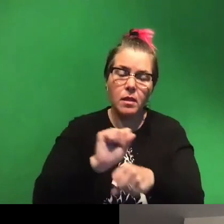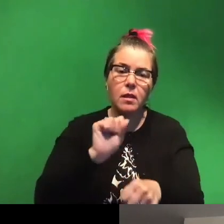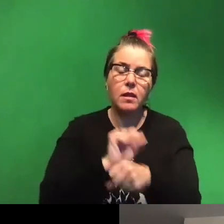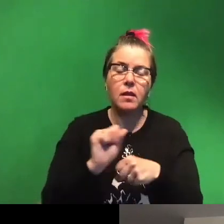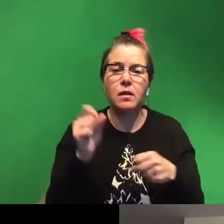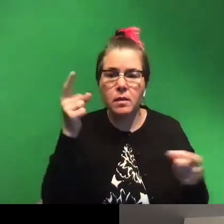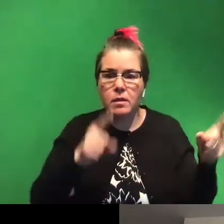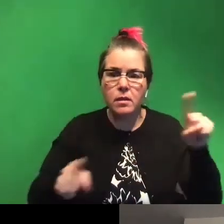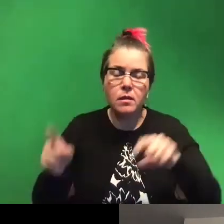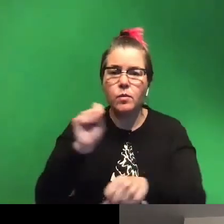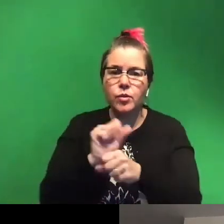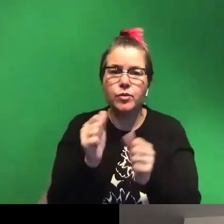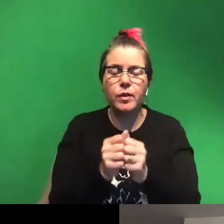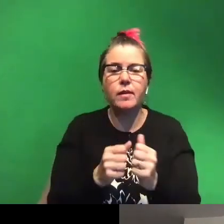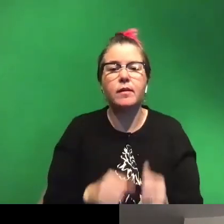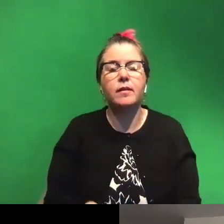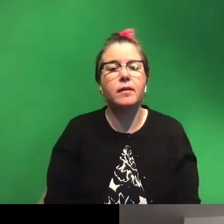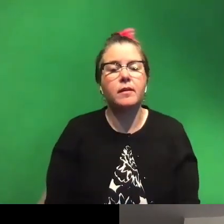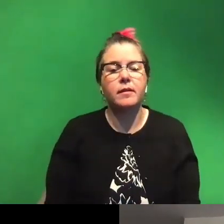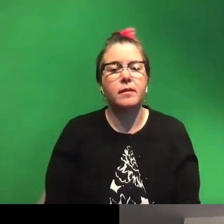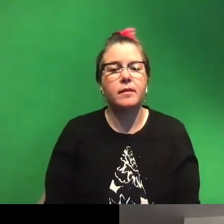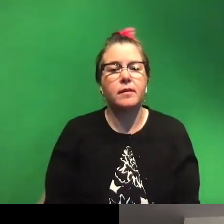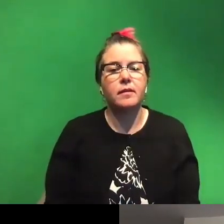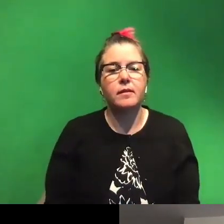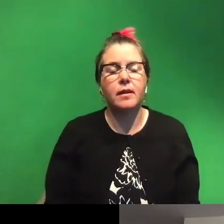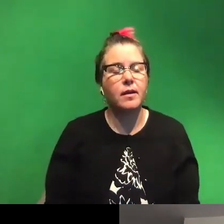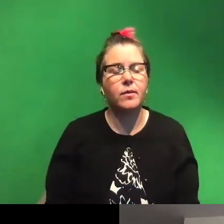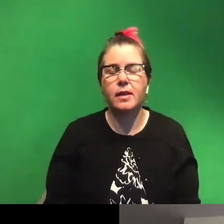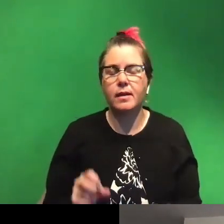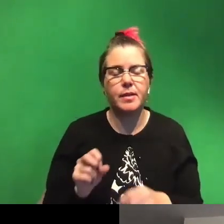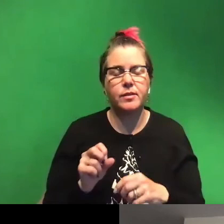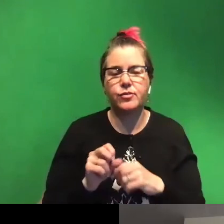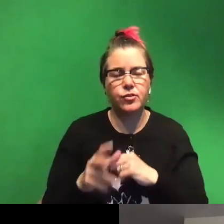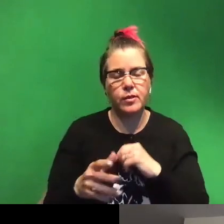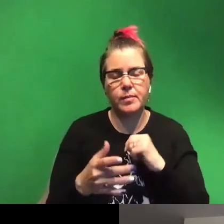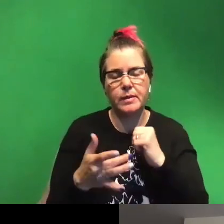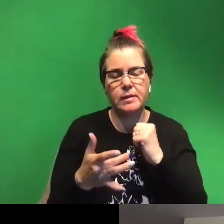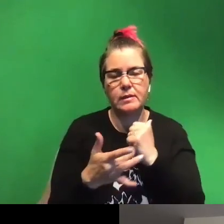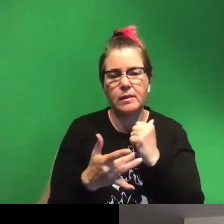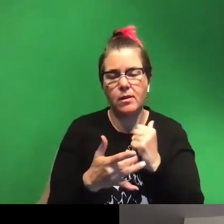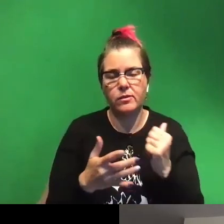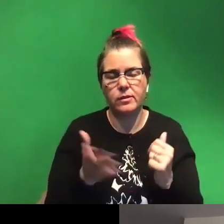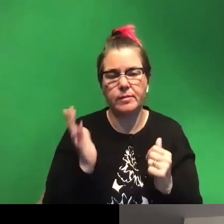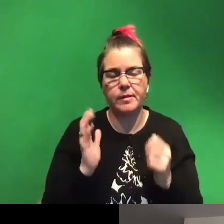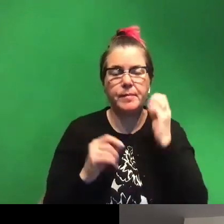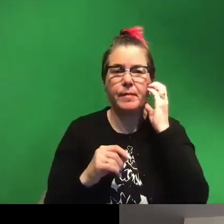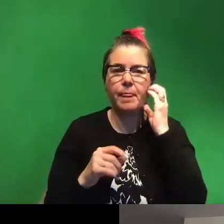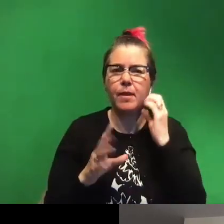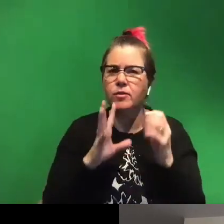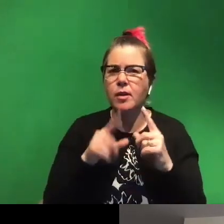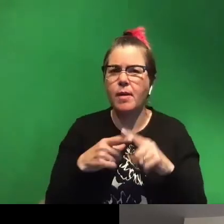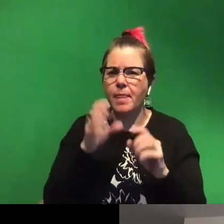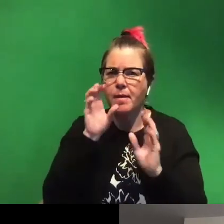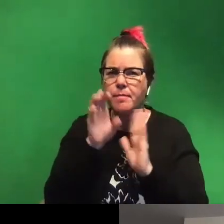a leap like in the technology that we had at the time. Right. So that you're talking about that picture that looks